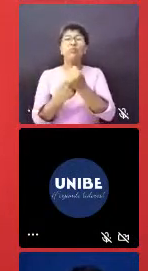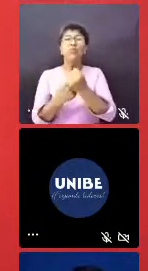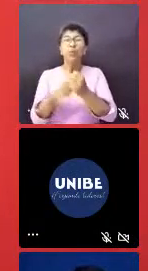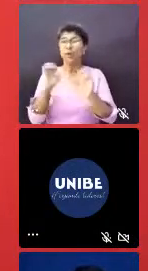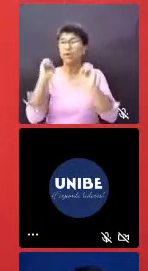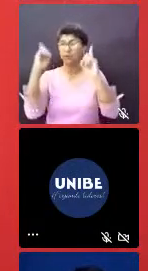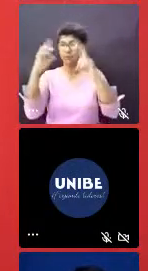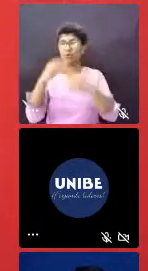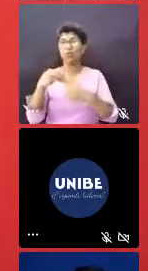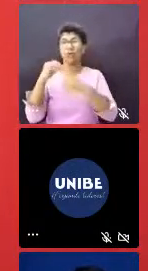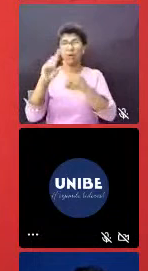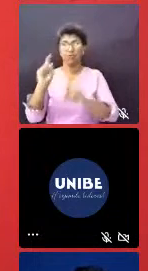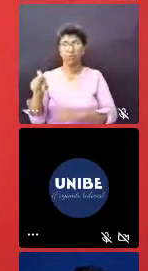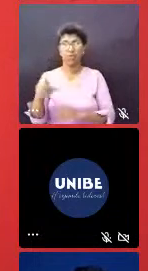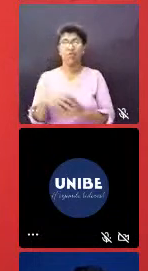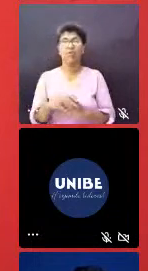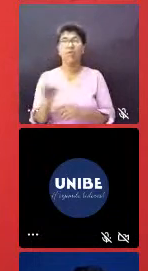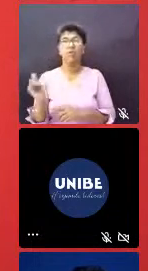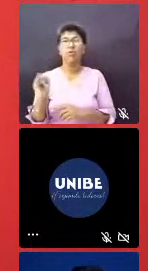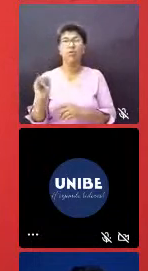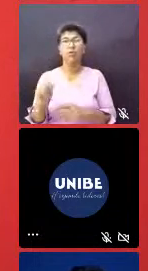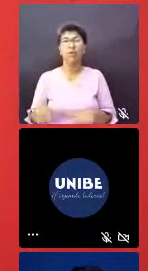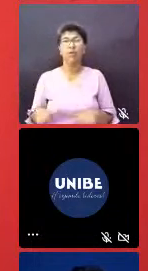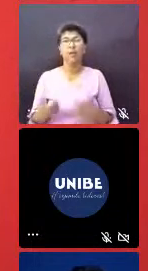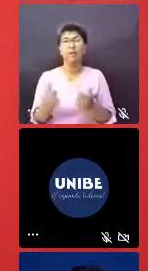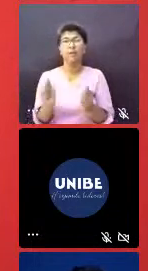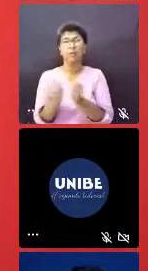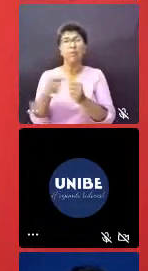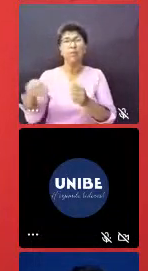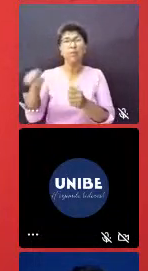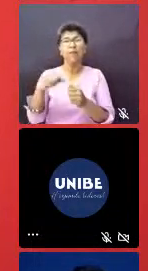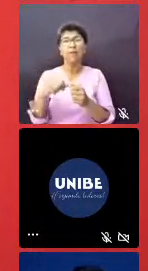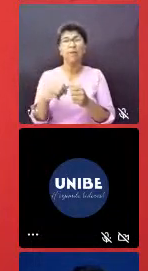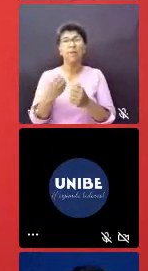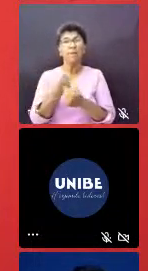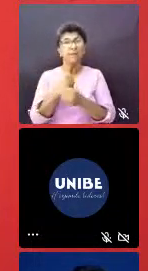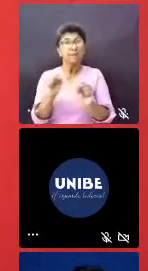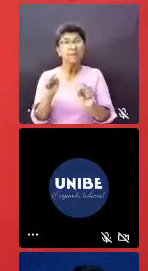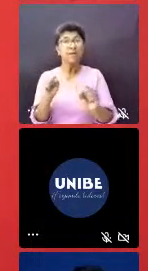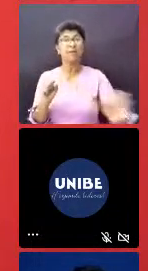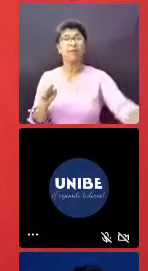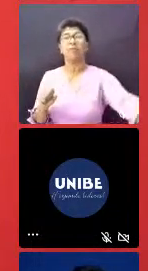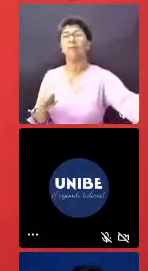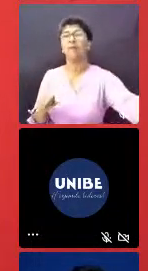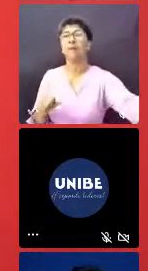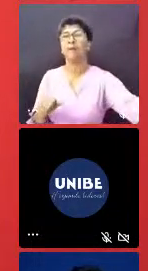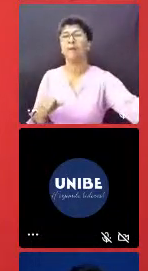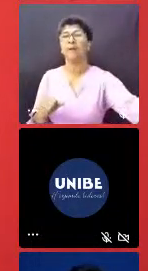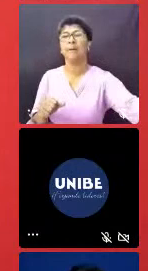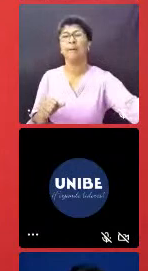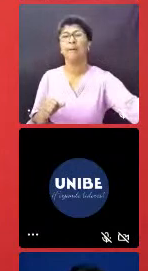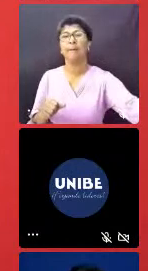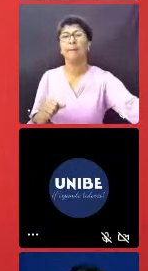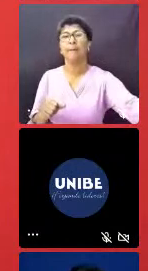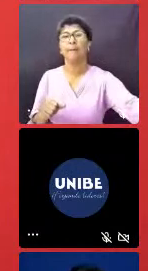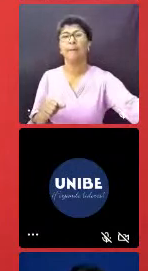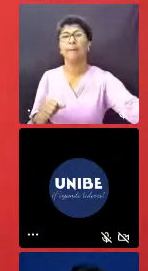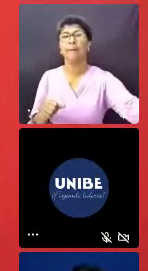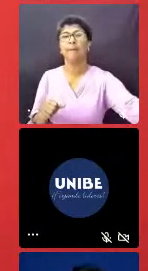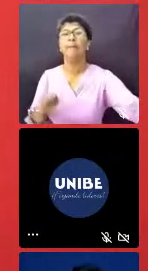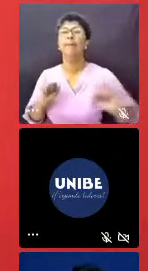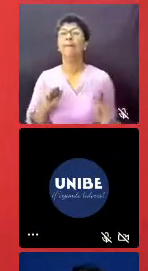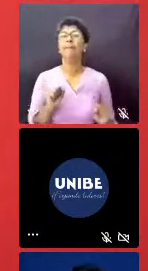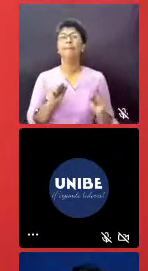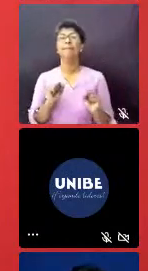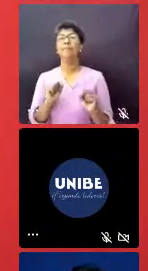special educational needs in living independently in a safe community environment. However, this